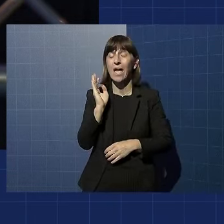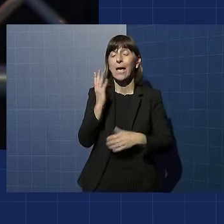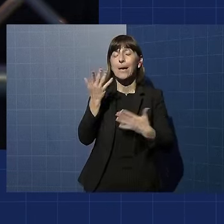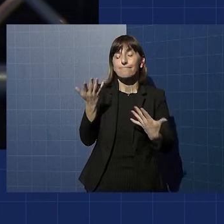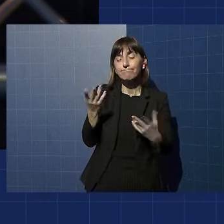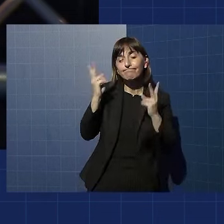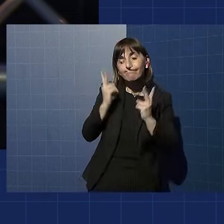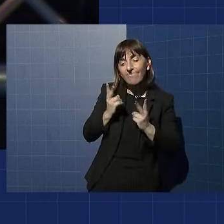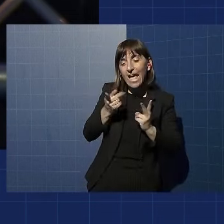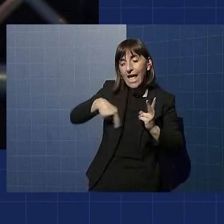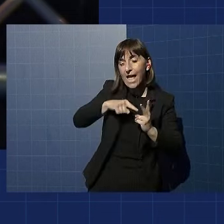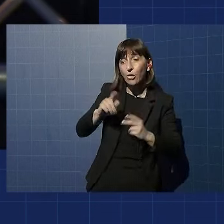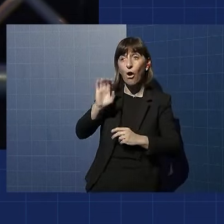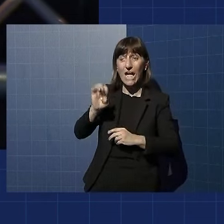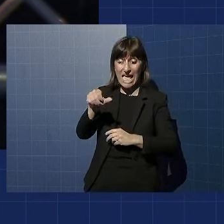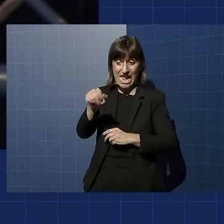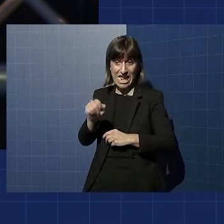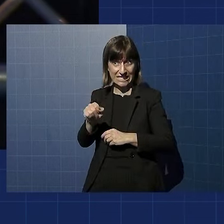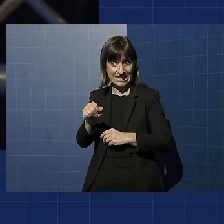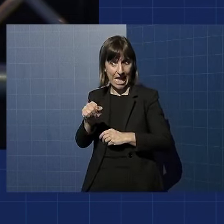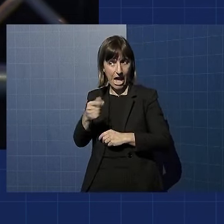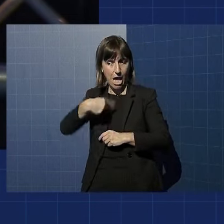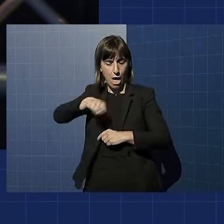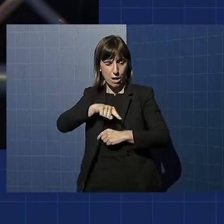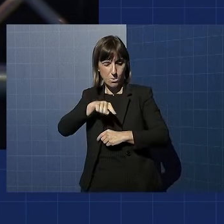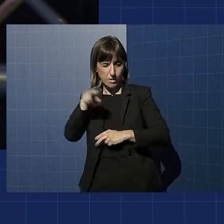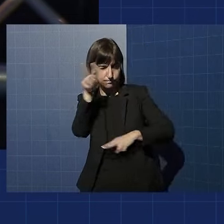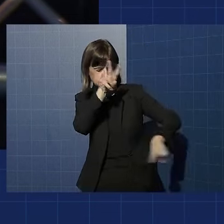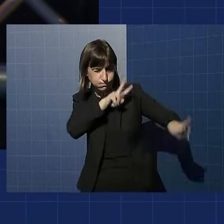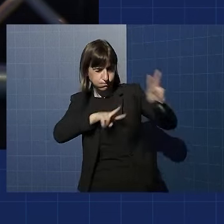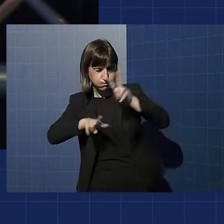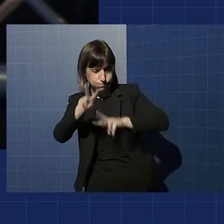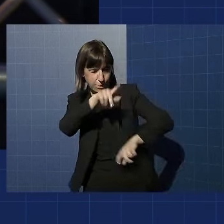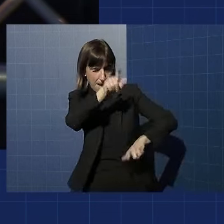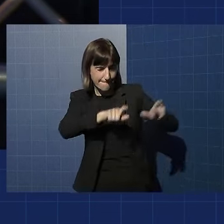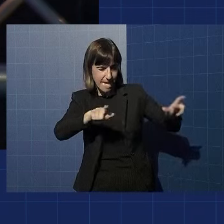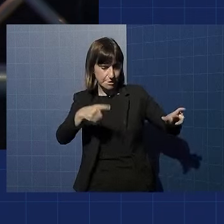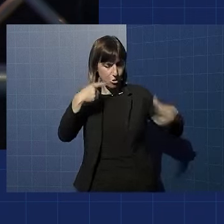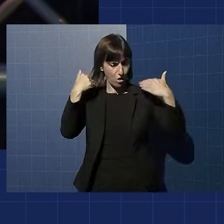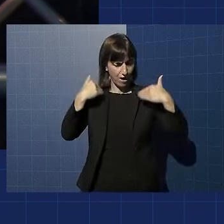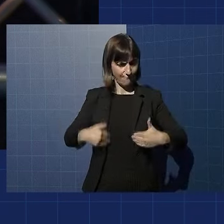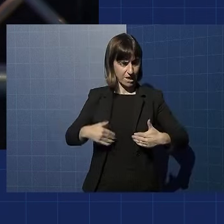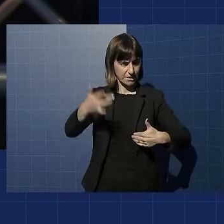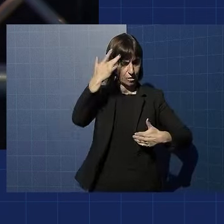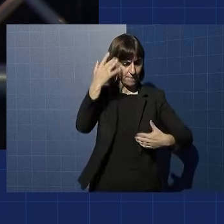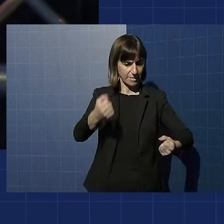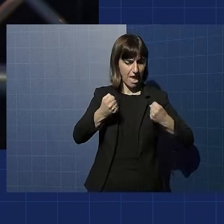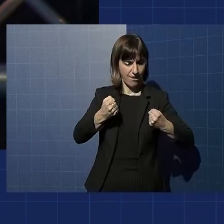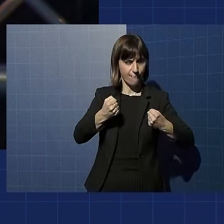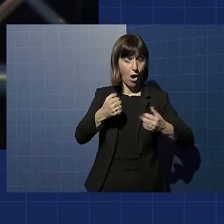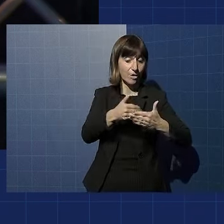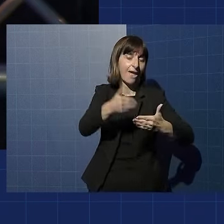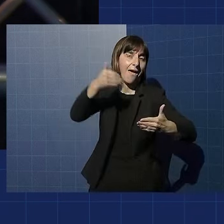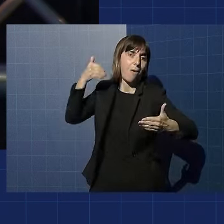have a scientific technical background. We have in 2021 released a new astronaut